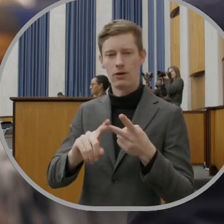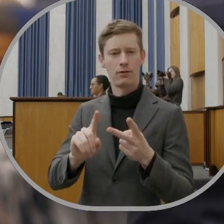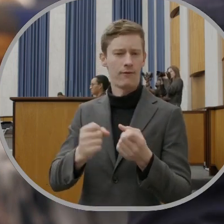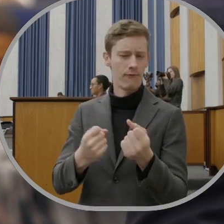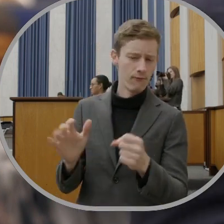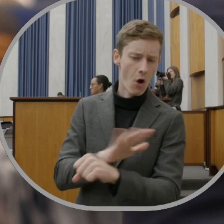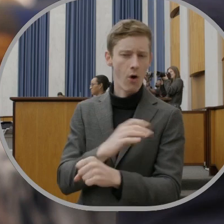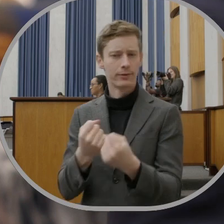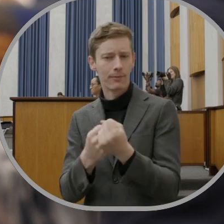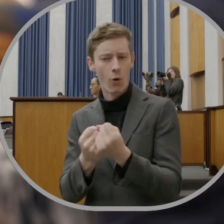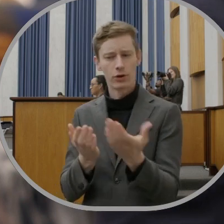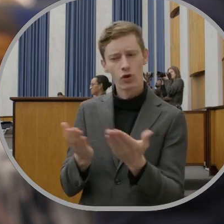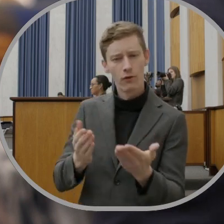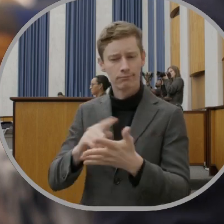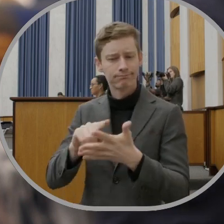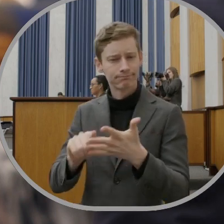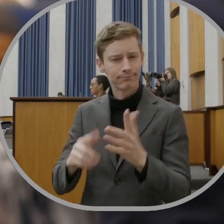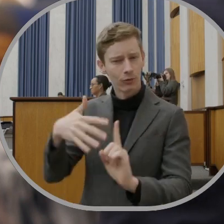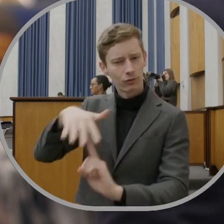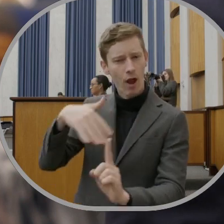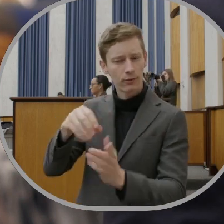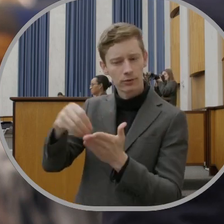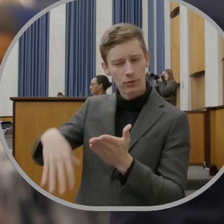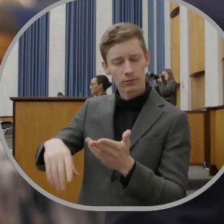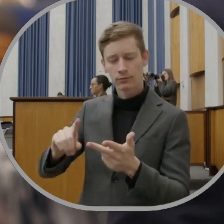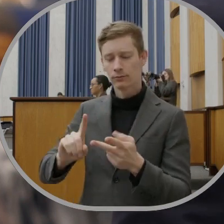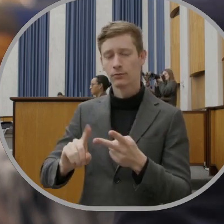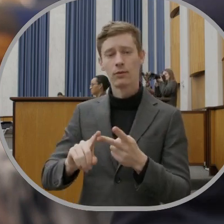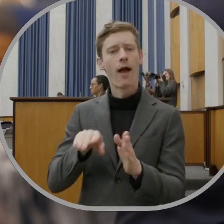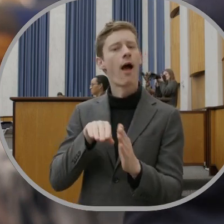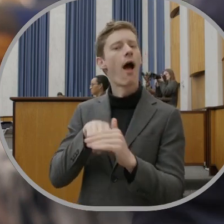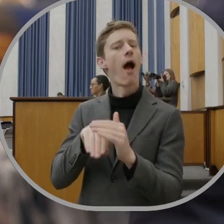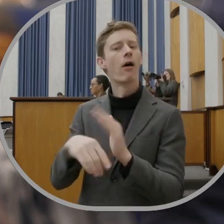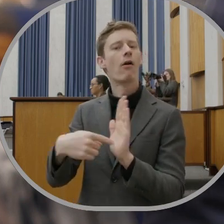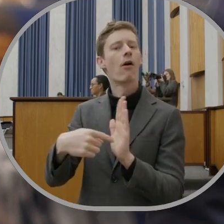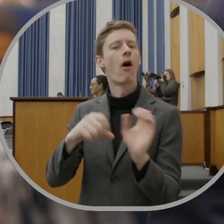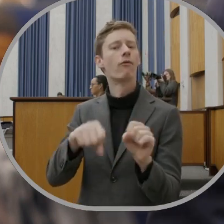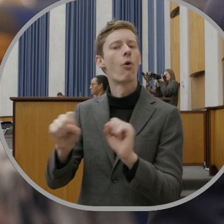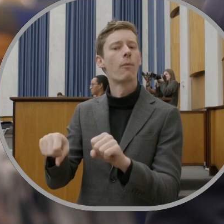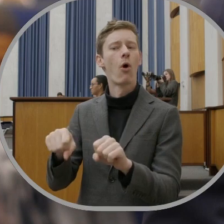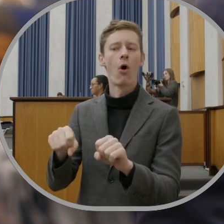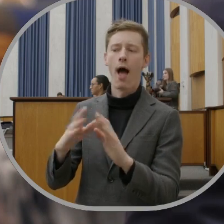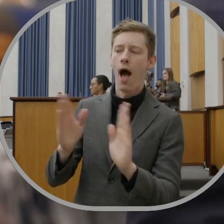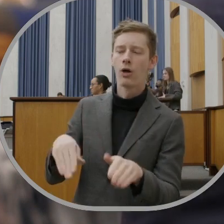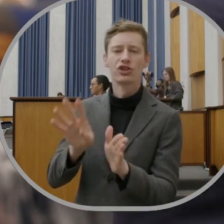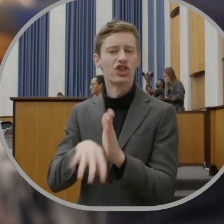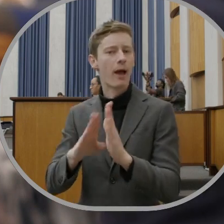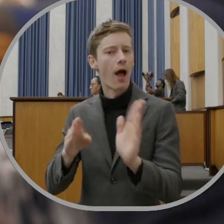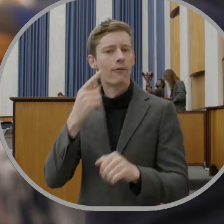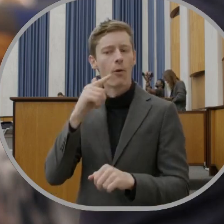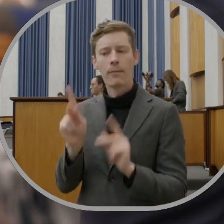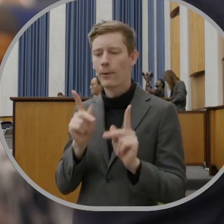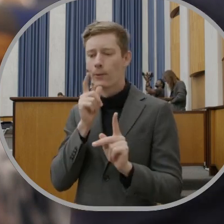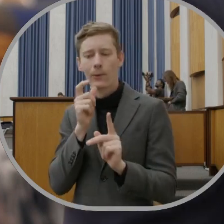our children and families, access to affordable housing and support for our unhoused population, investments in